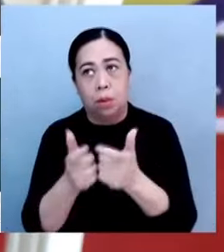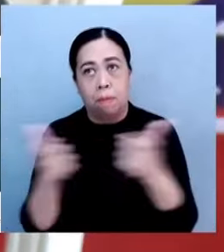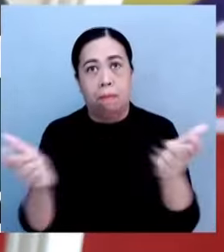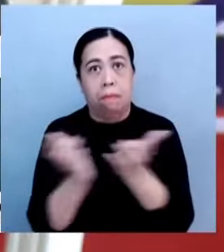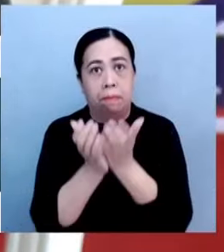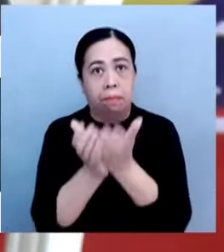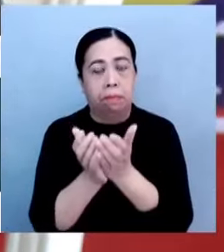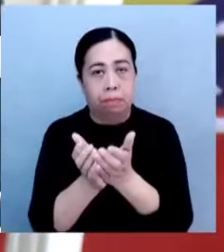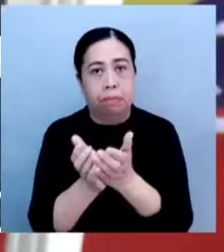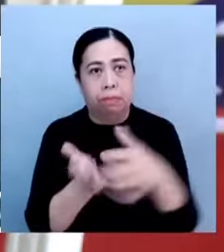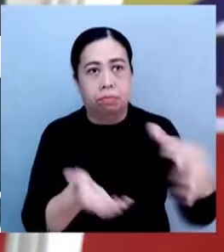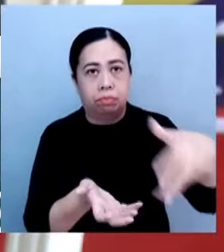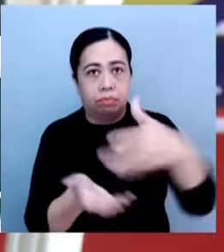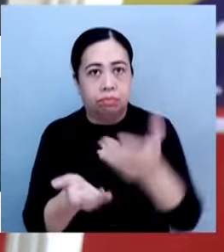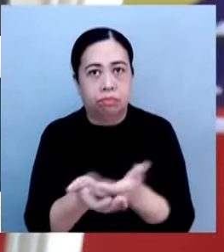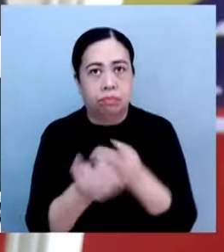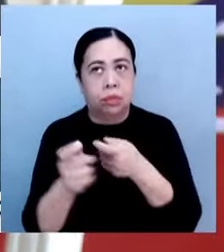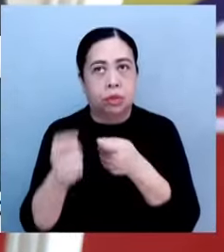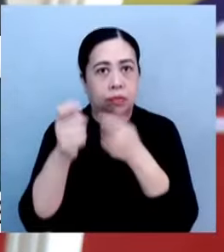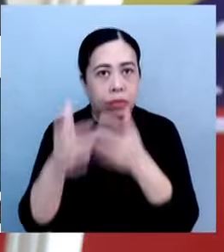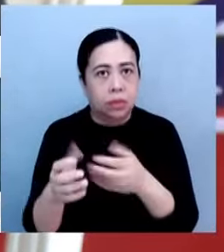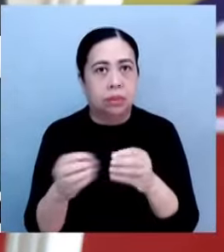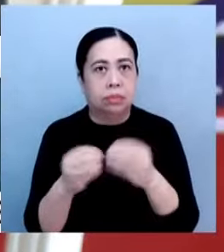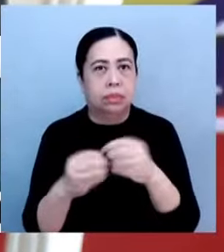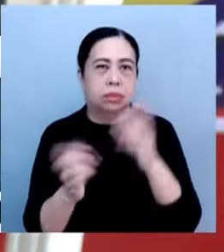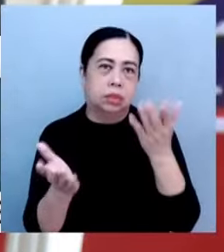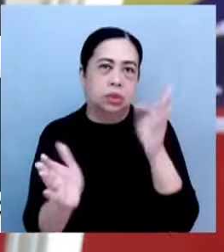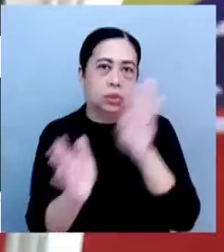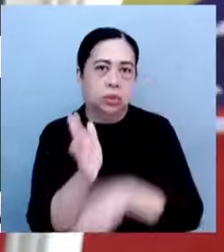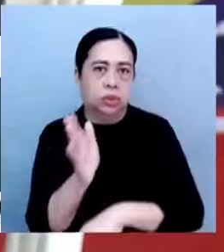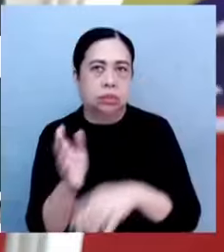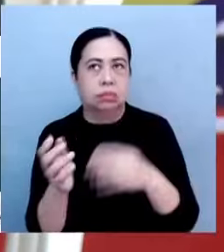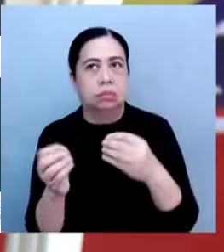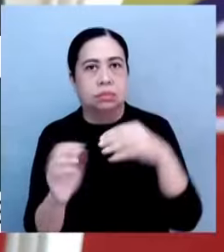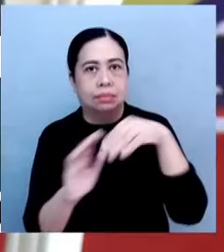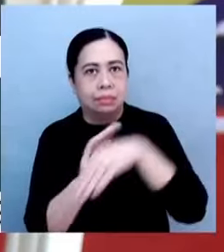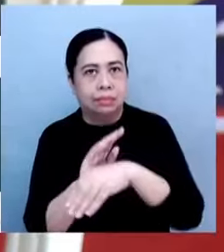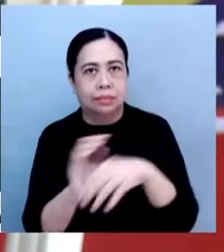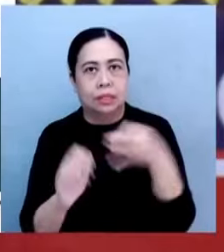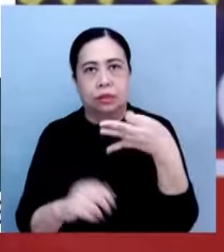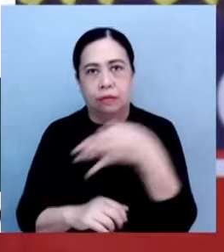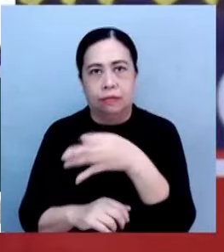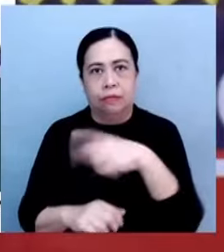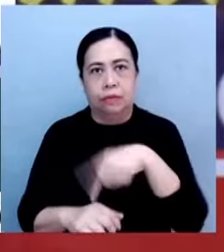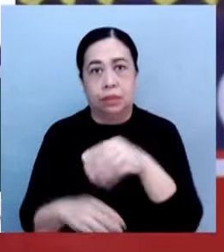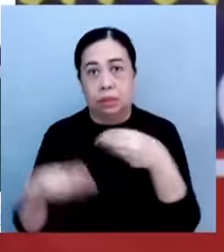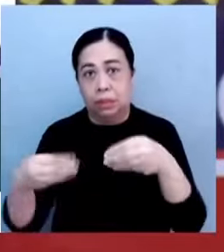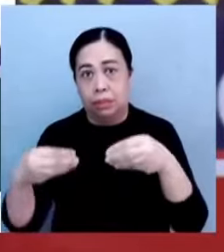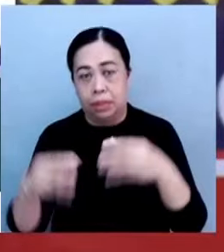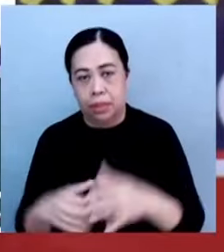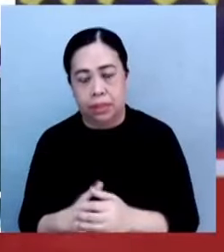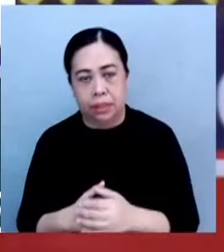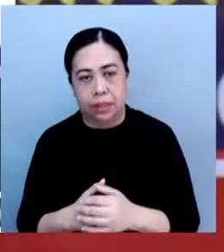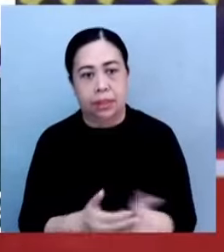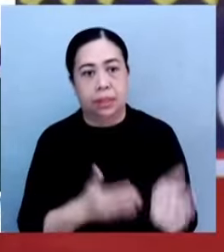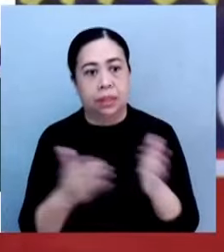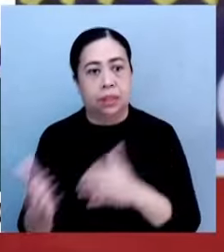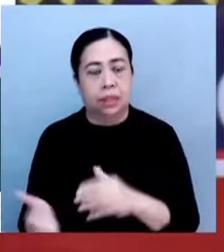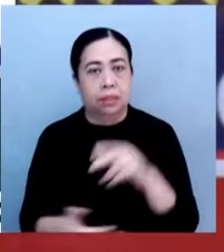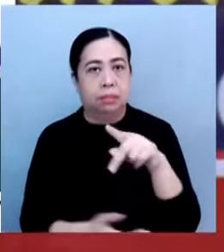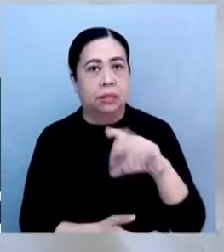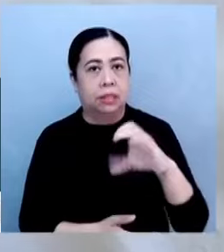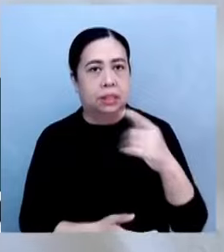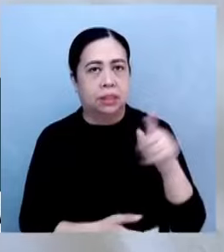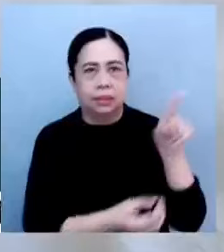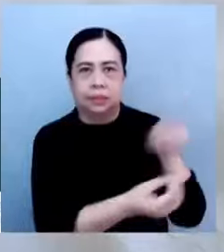pamilihan, napaka-posible po na mas bababa pa ang presyo ng isda sa ating mga palengke. Meantime, the Philippine Coast Guard also slammed